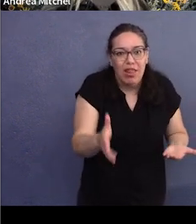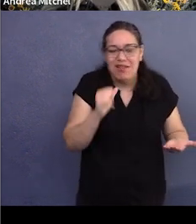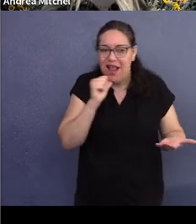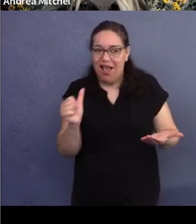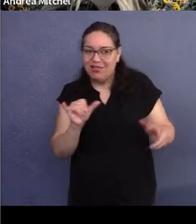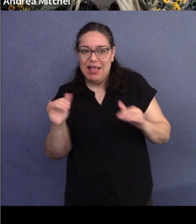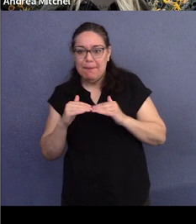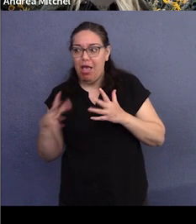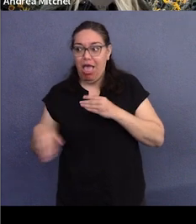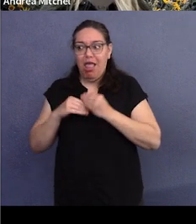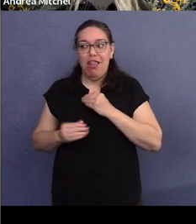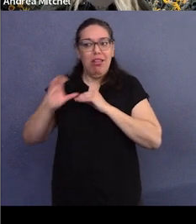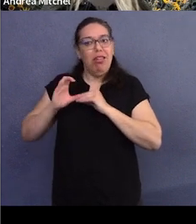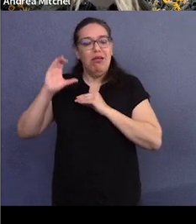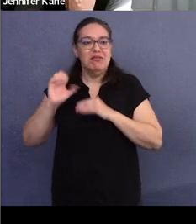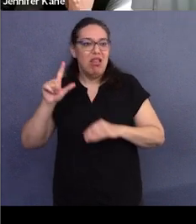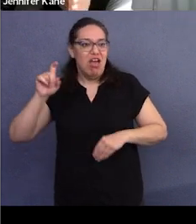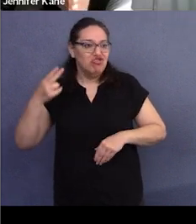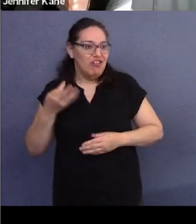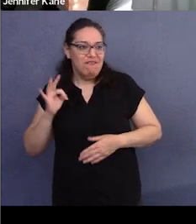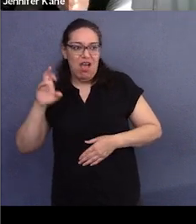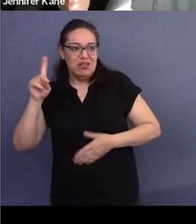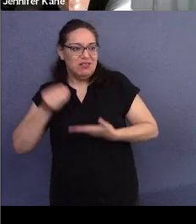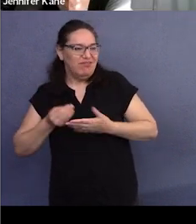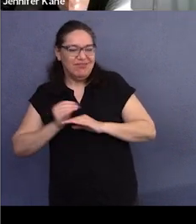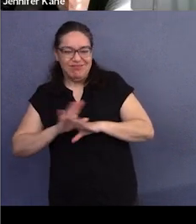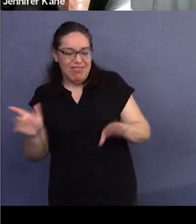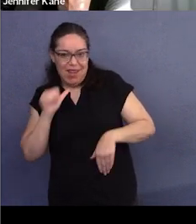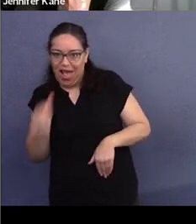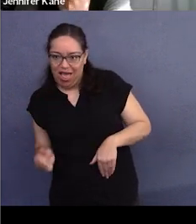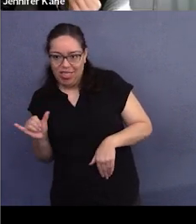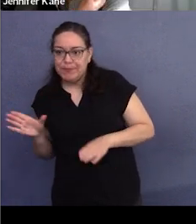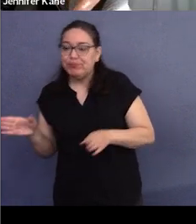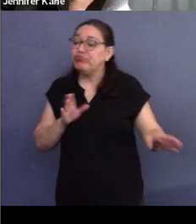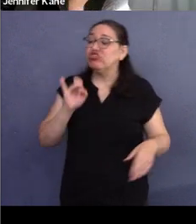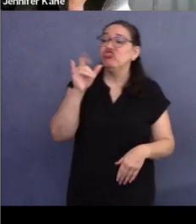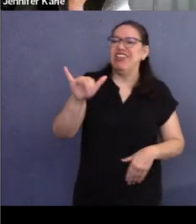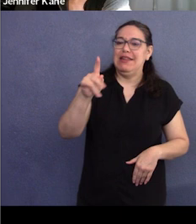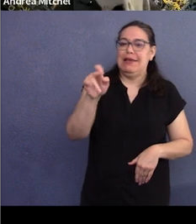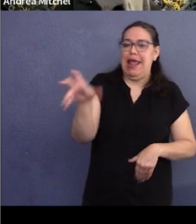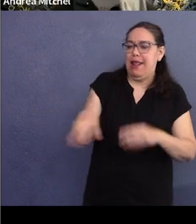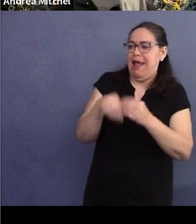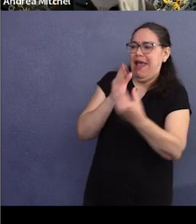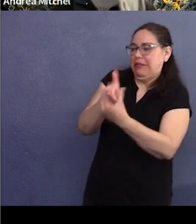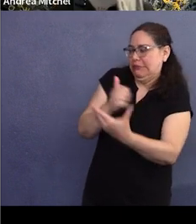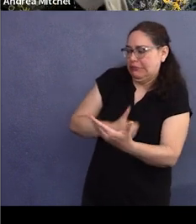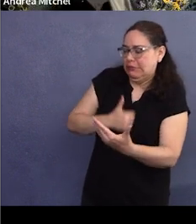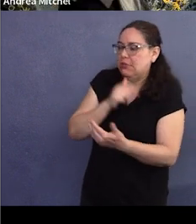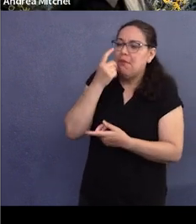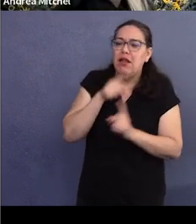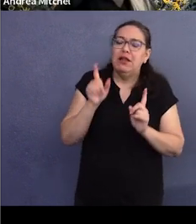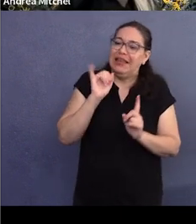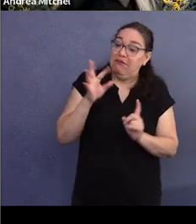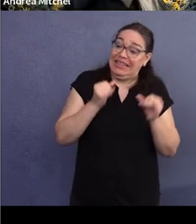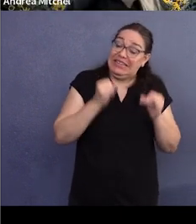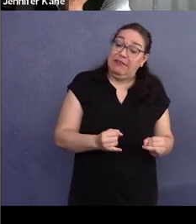fund. But if you look here, like And some, like consider that for if you're applying as an individual, and sorry to interrupt, Yeah, go Andrea, ahead. but like what would an indirect cost